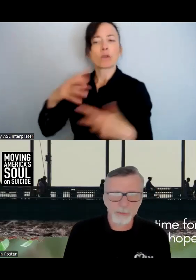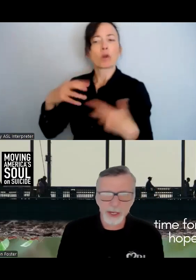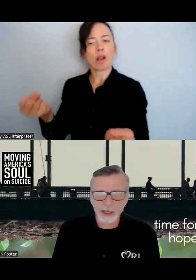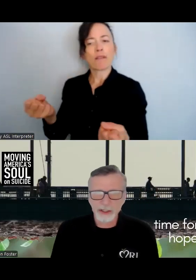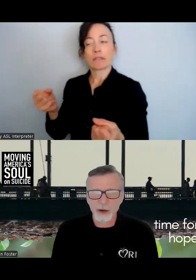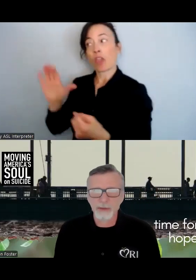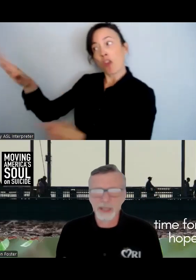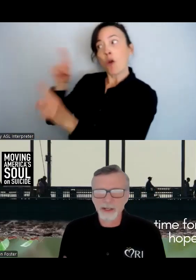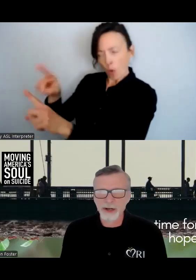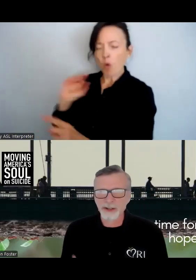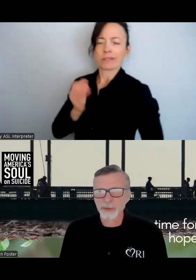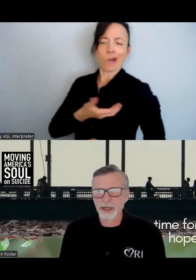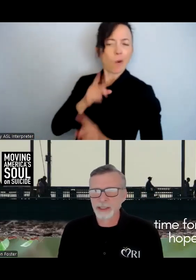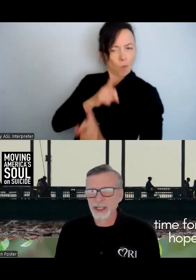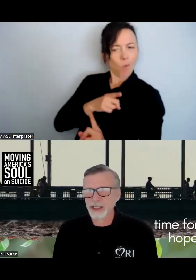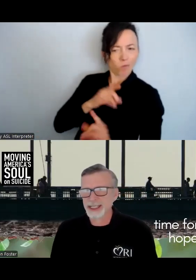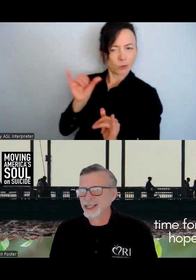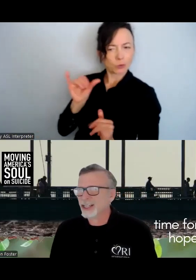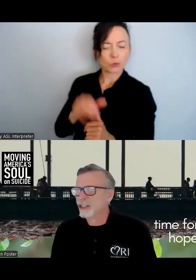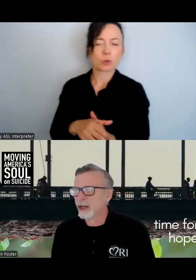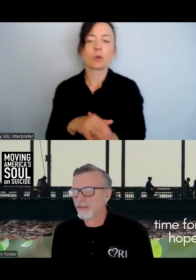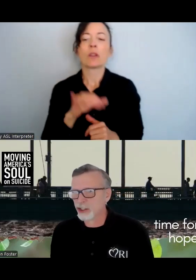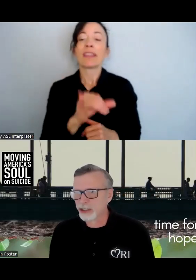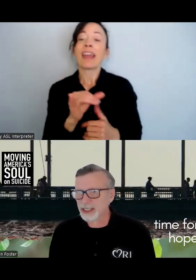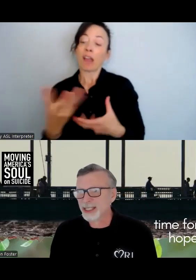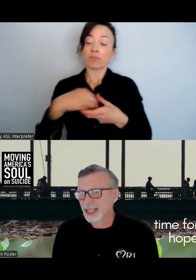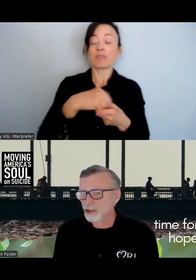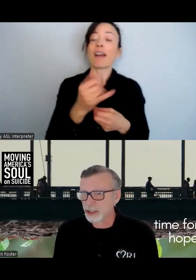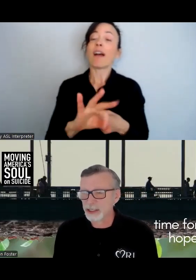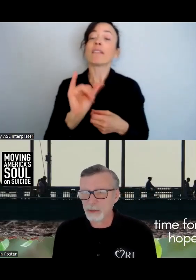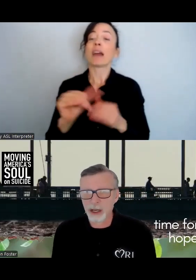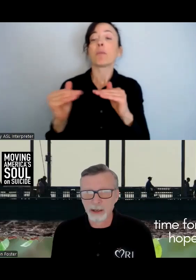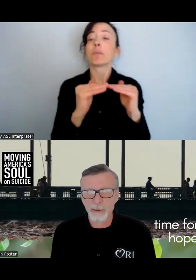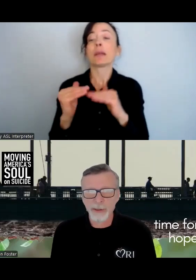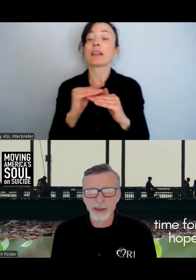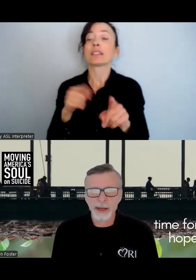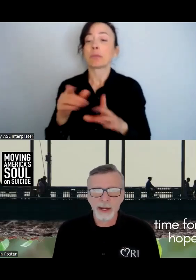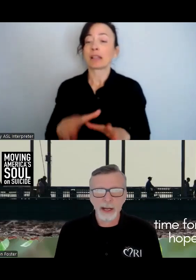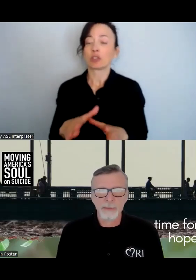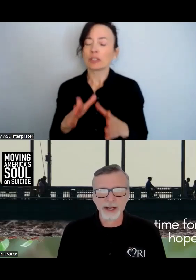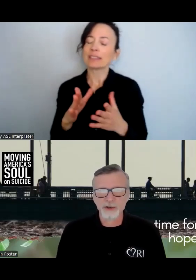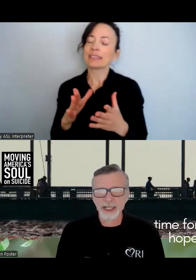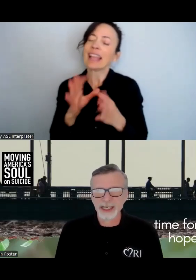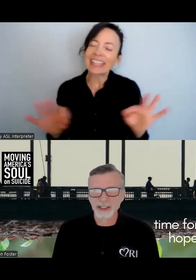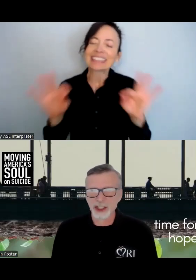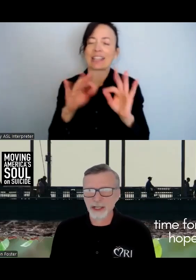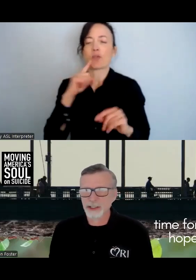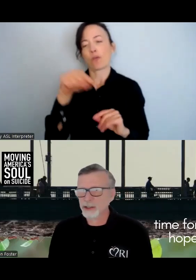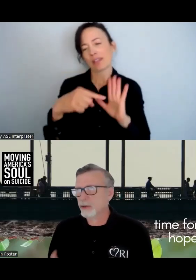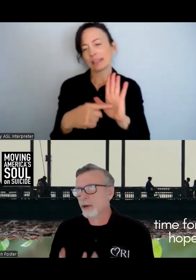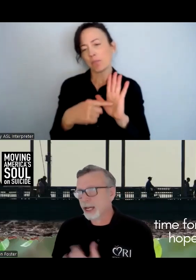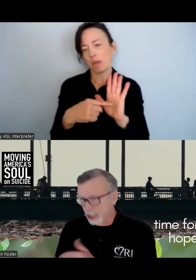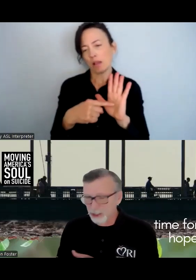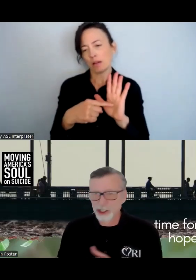also. So the integration of peer specialists is not just beneficial, it's essential to this model. And by addressing these